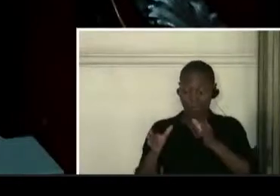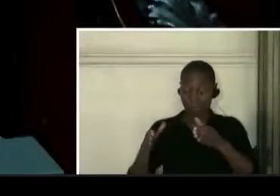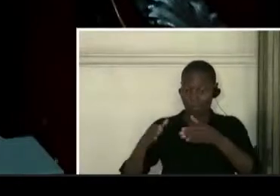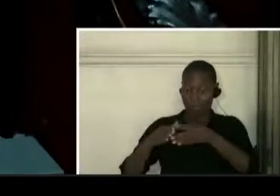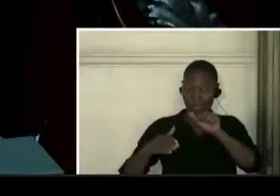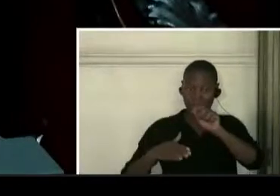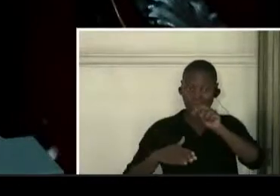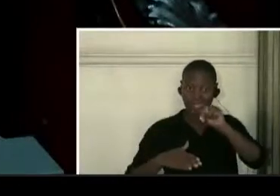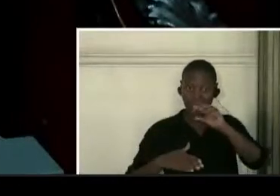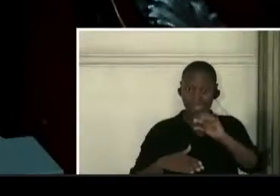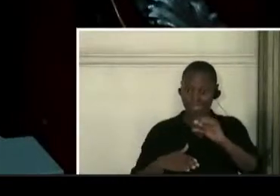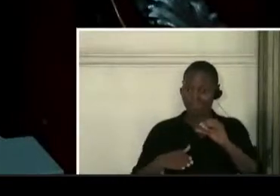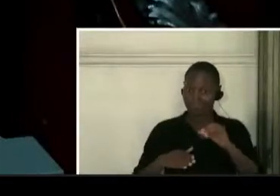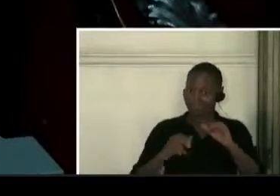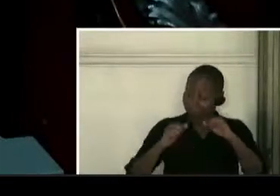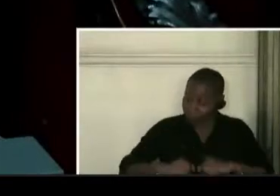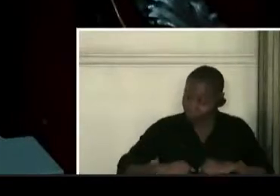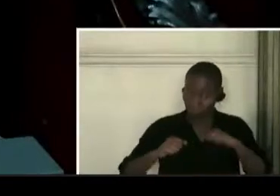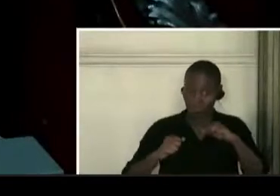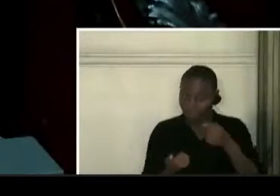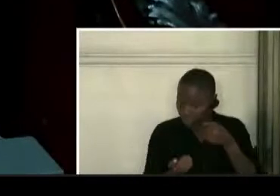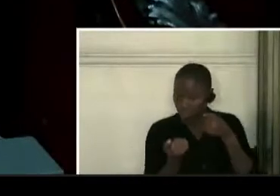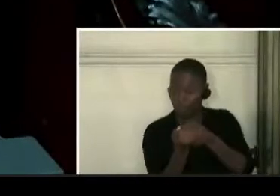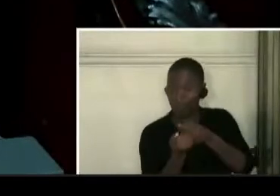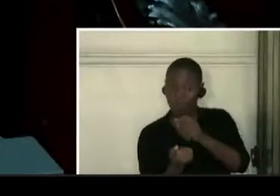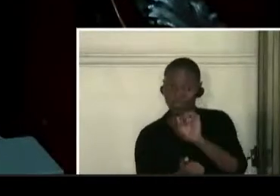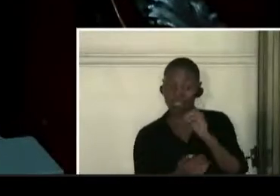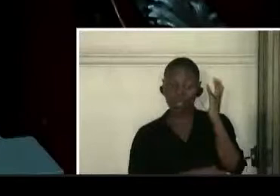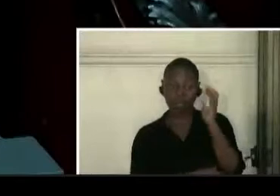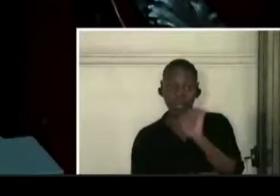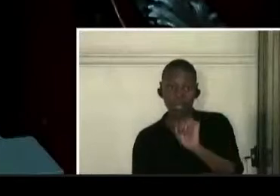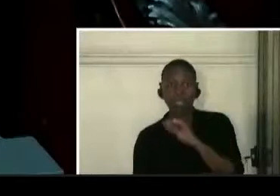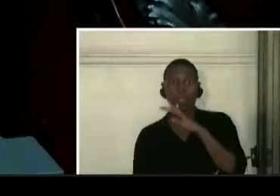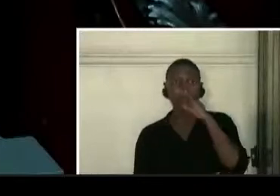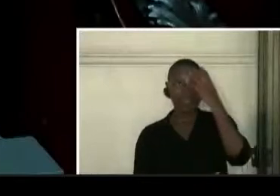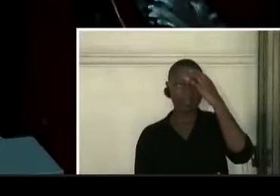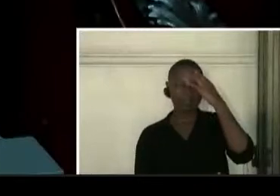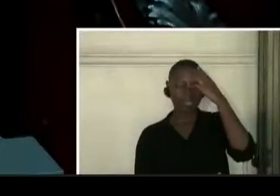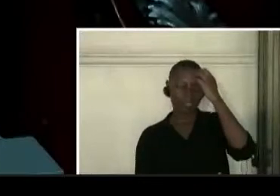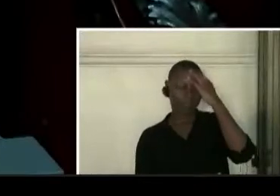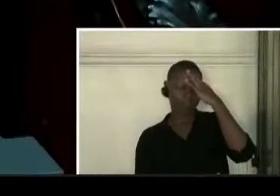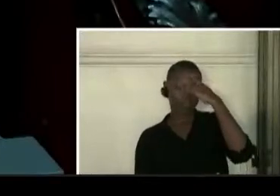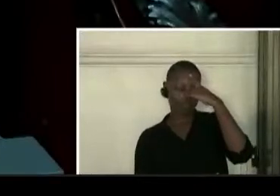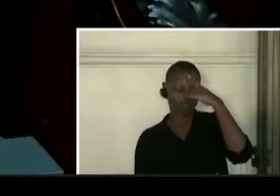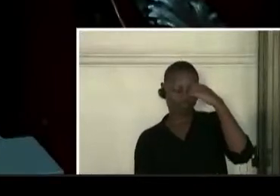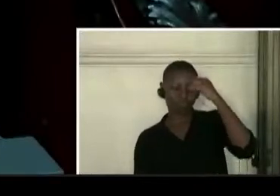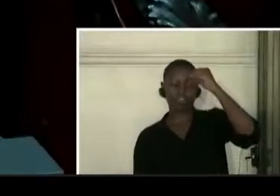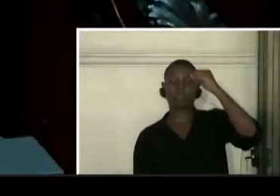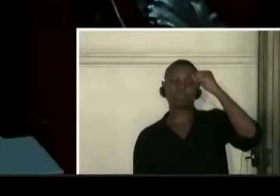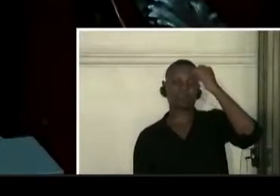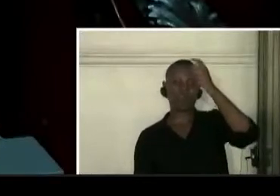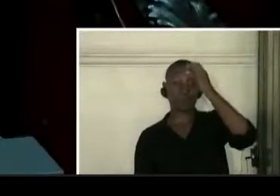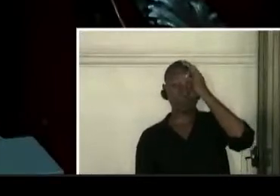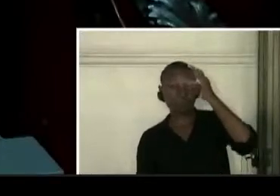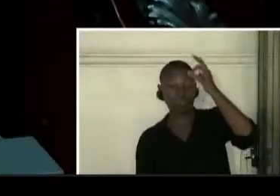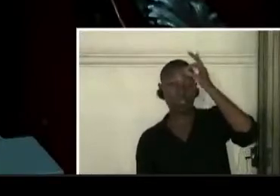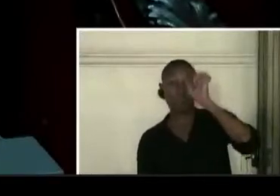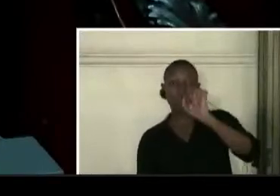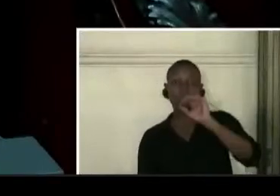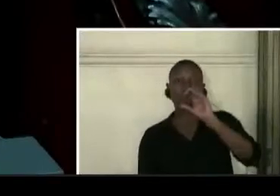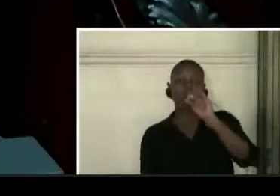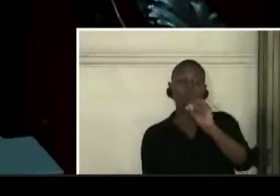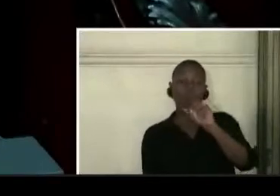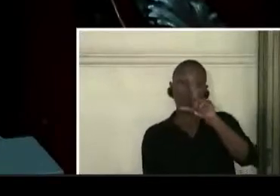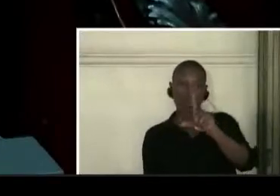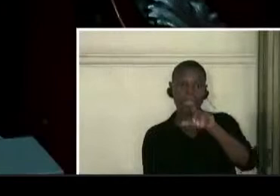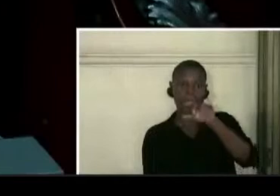abantu ubabeke endaweni eyaba yiphupho ko-Oliver Tambo. Ngiyafisa ukusho ukuthi abantu